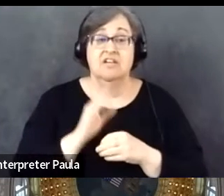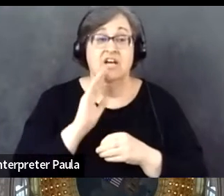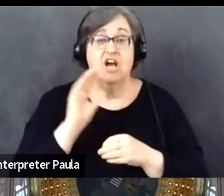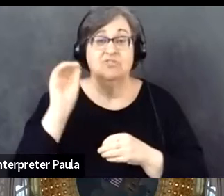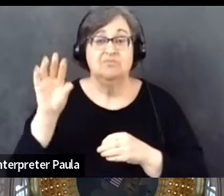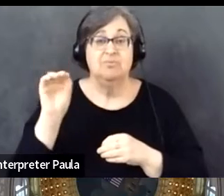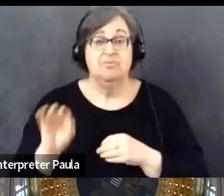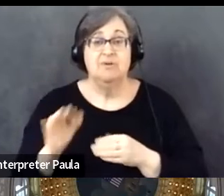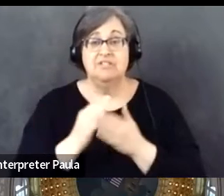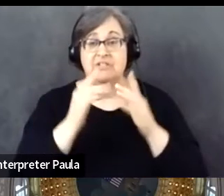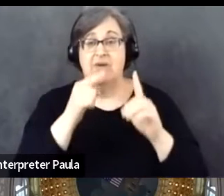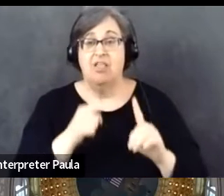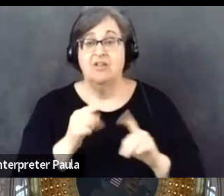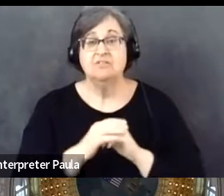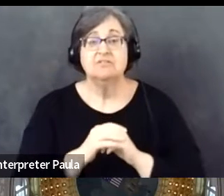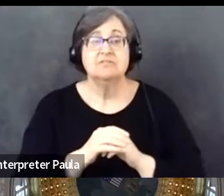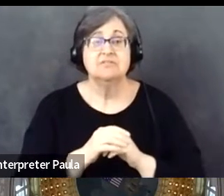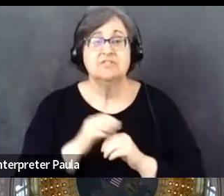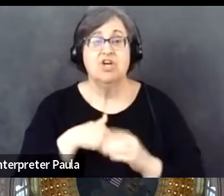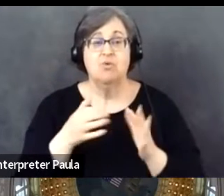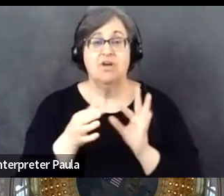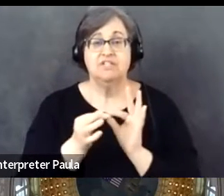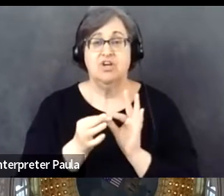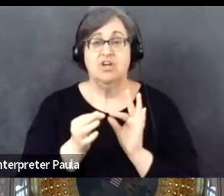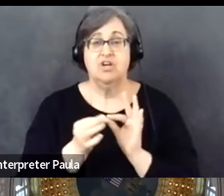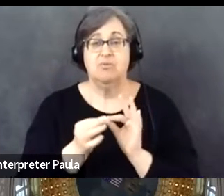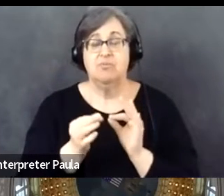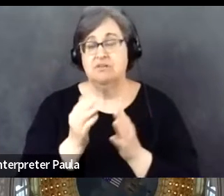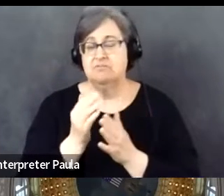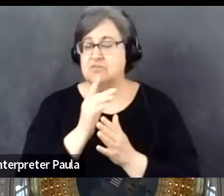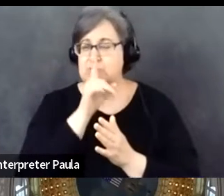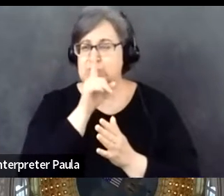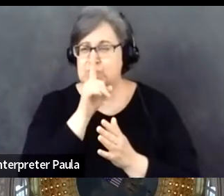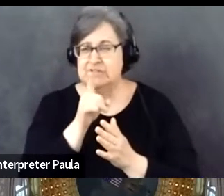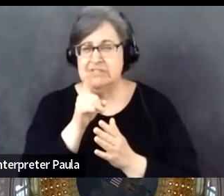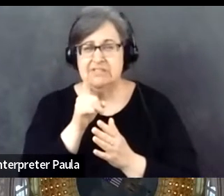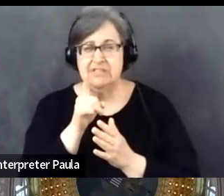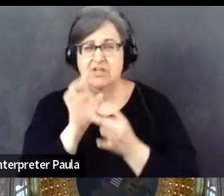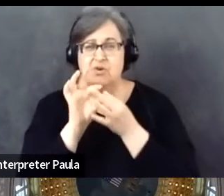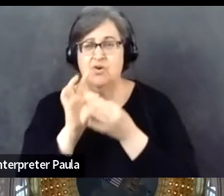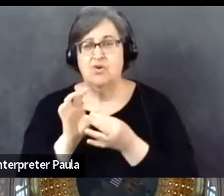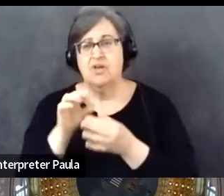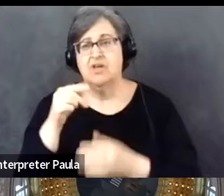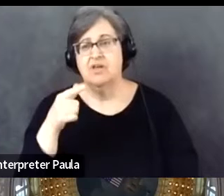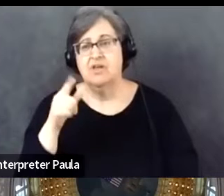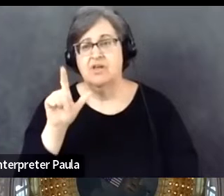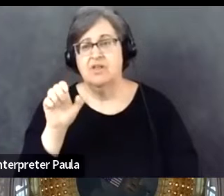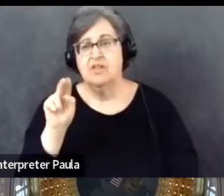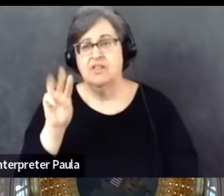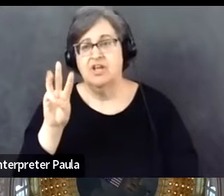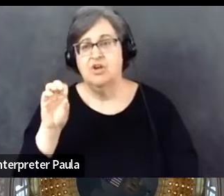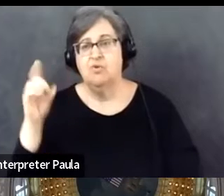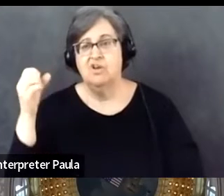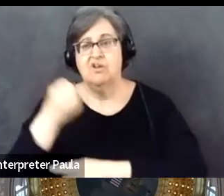some highlights, but I want to talk about a few of these that really are kind of linked to Glenwood's closure. They